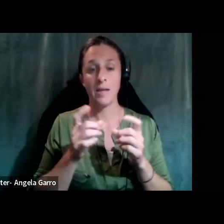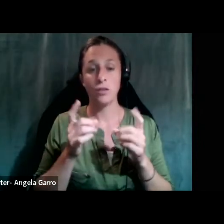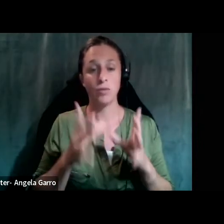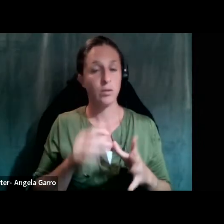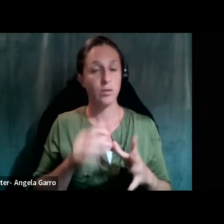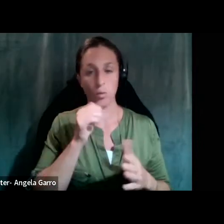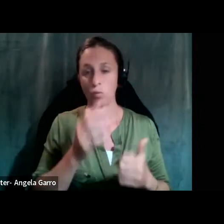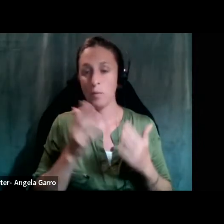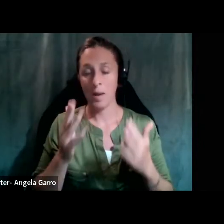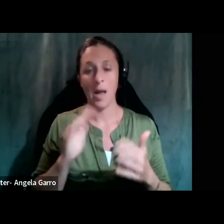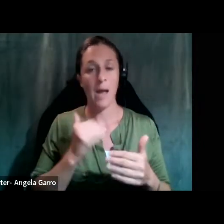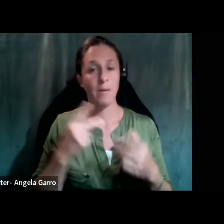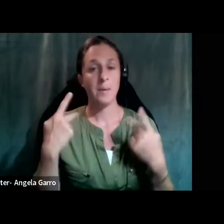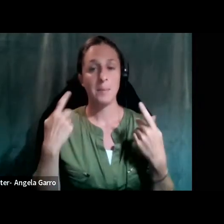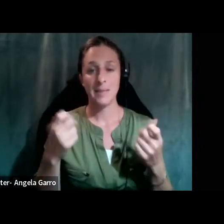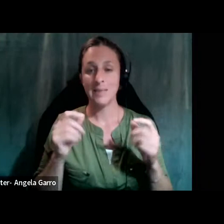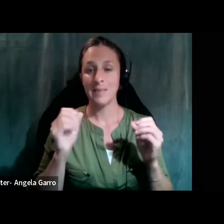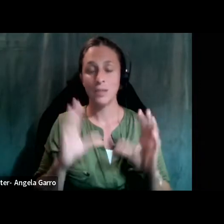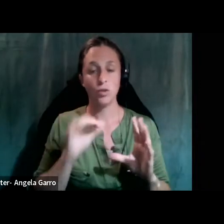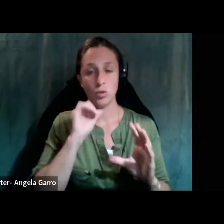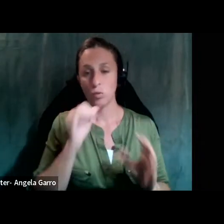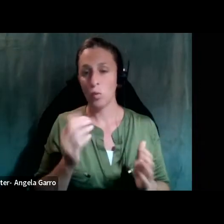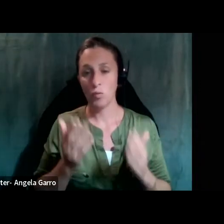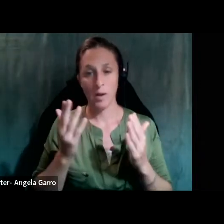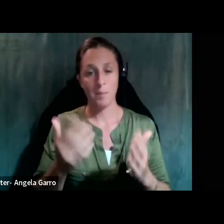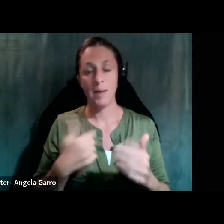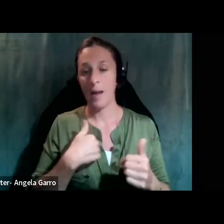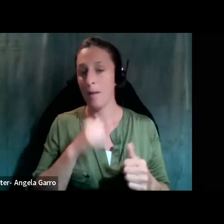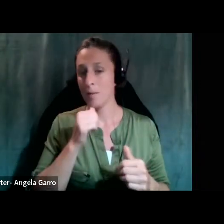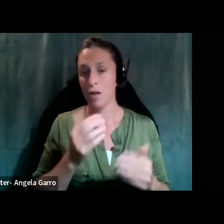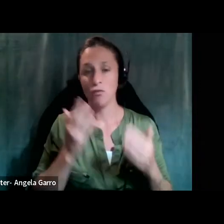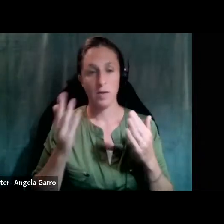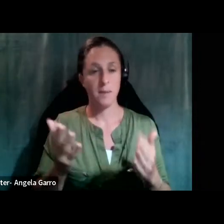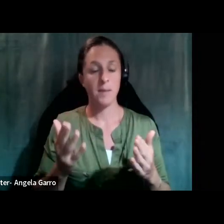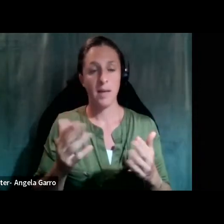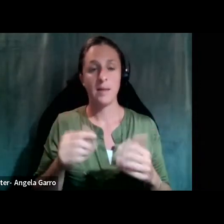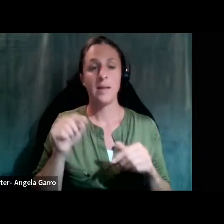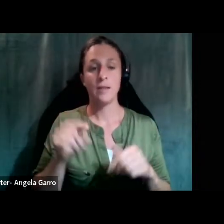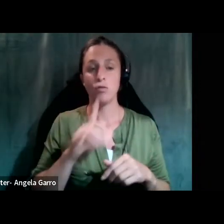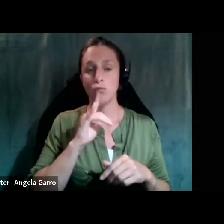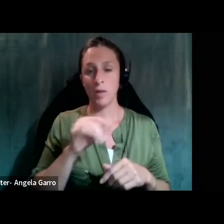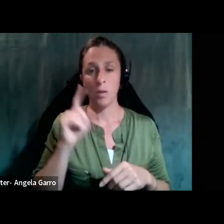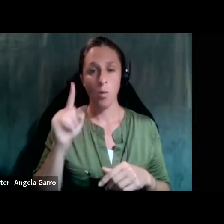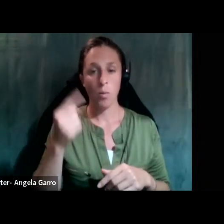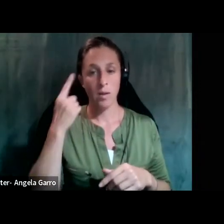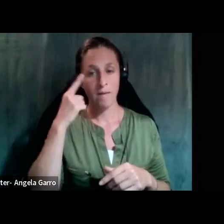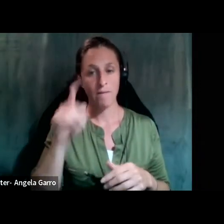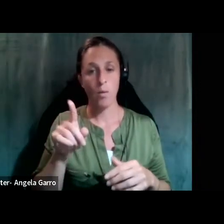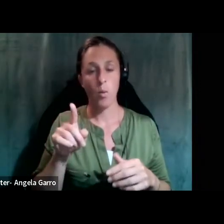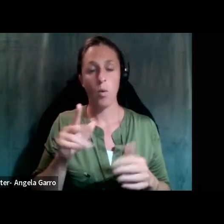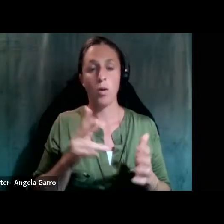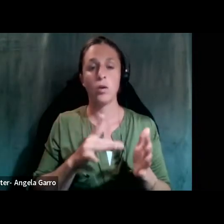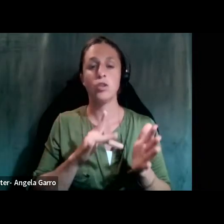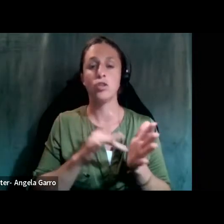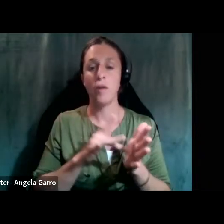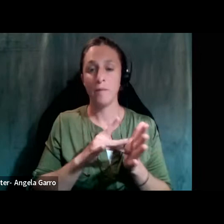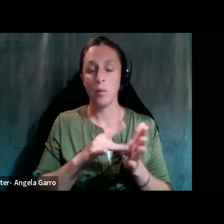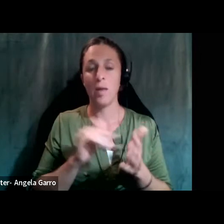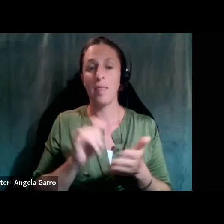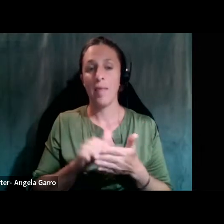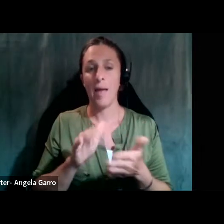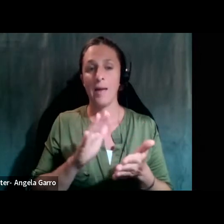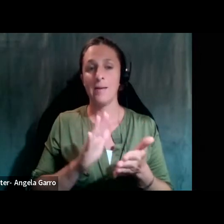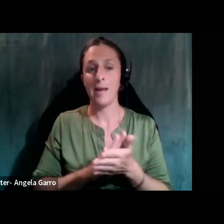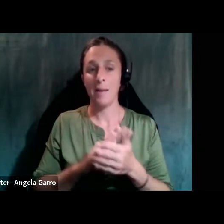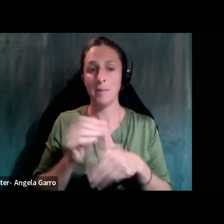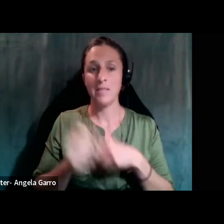that. Our PE teachers are certainly not recommending that. I'm not recommending that. This is really just for sophomores as that academic year ramps up,